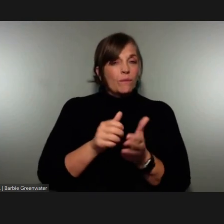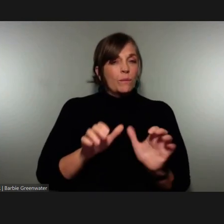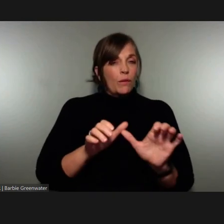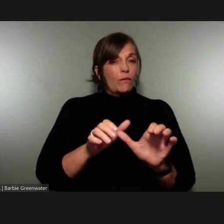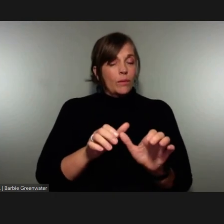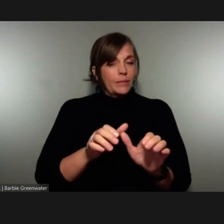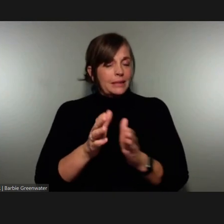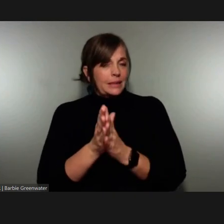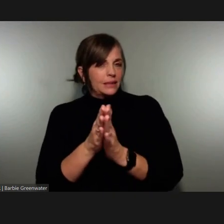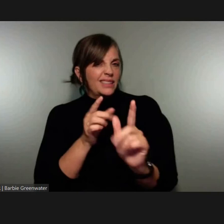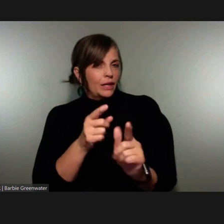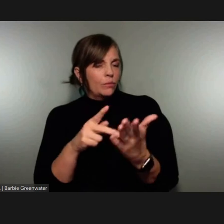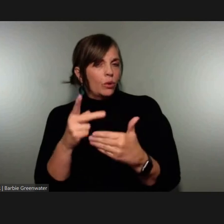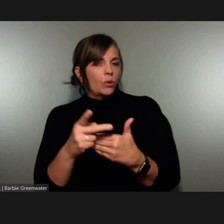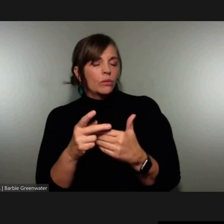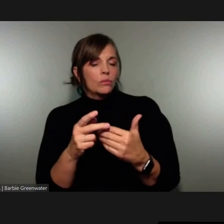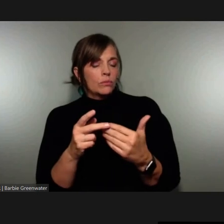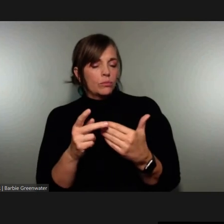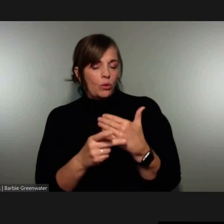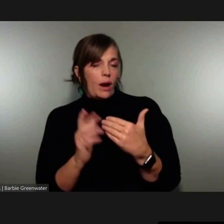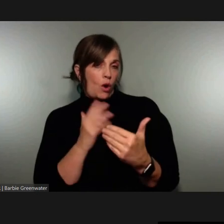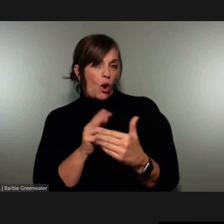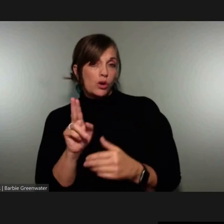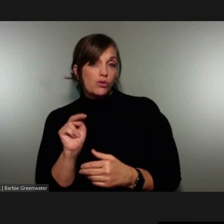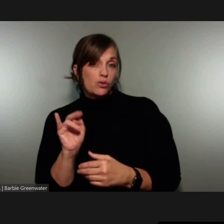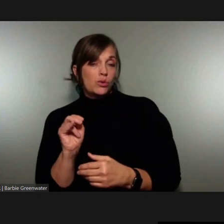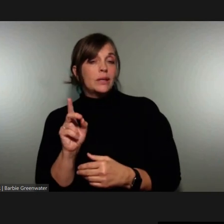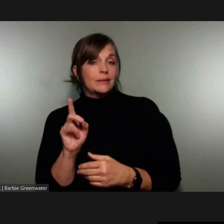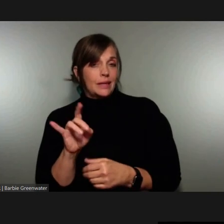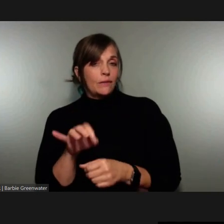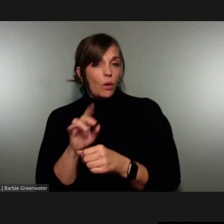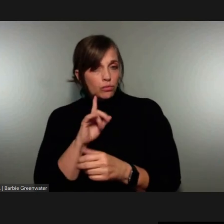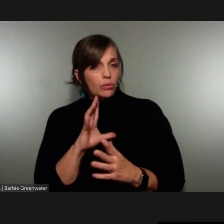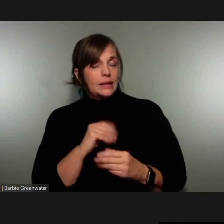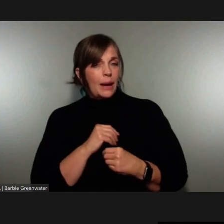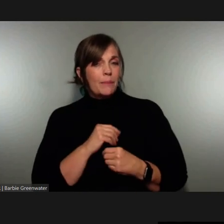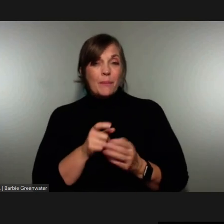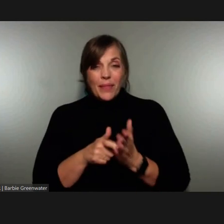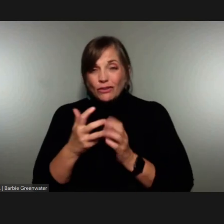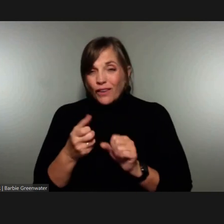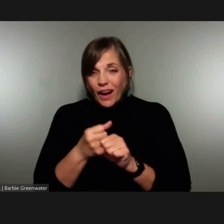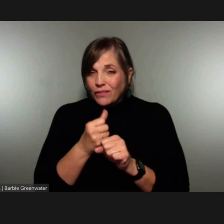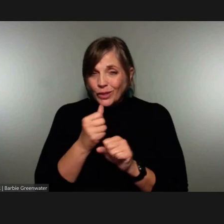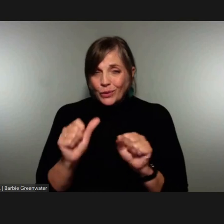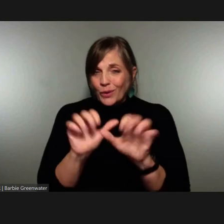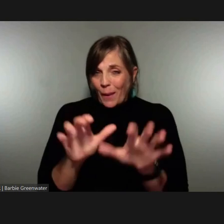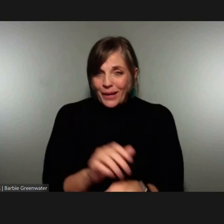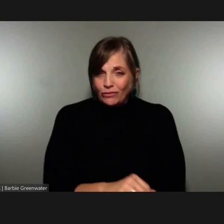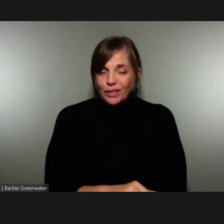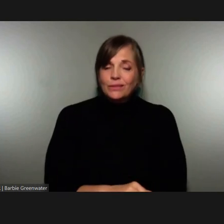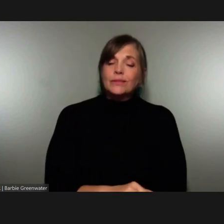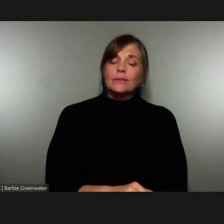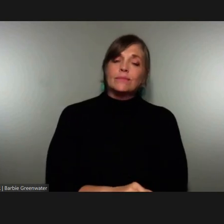able to vote for. That took 5 years, right? It doesn't happen, magically. So I would say 3 things to think about there. The